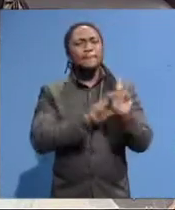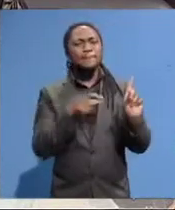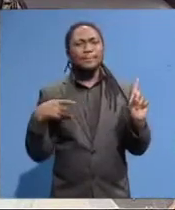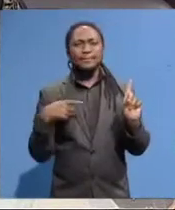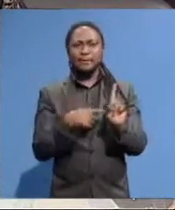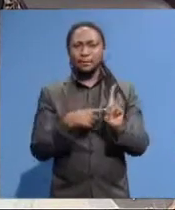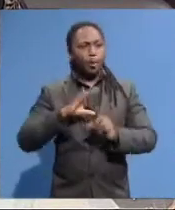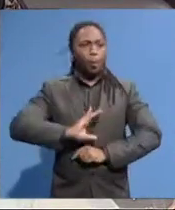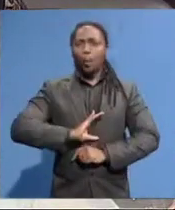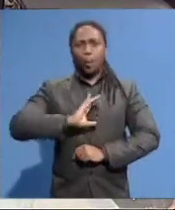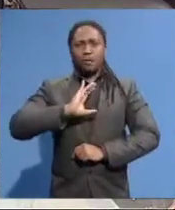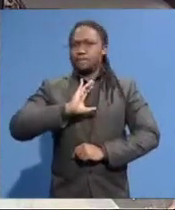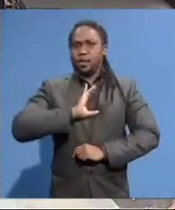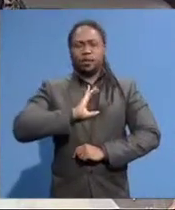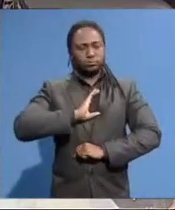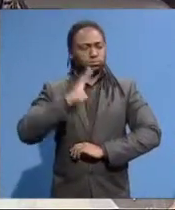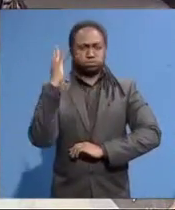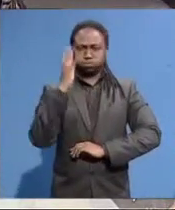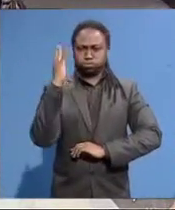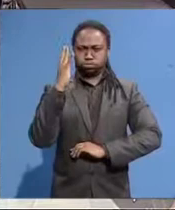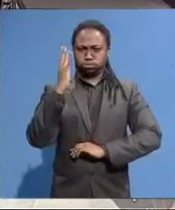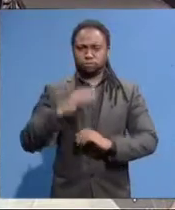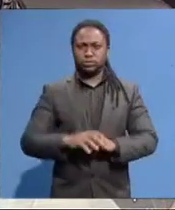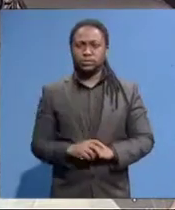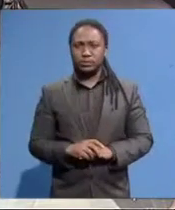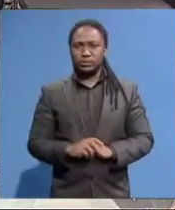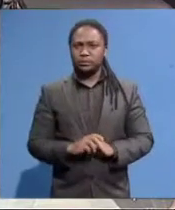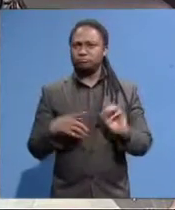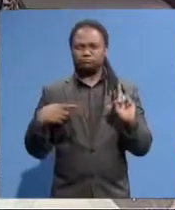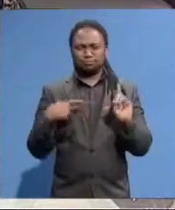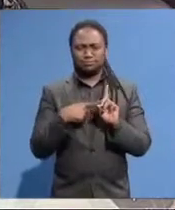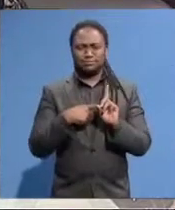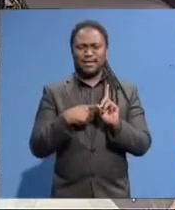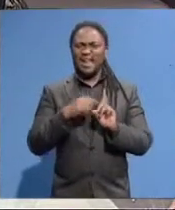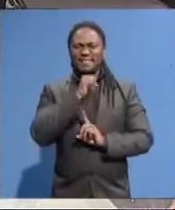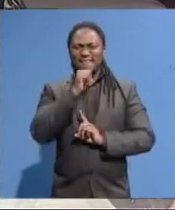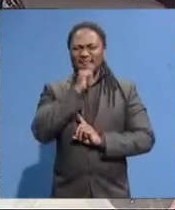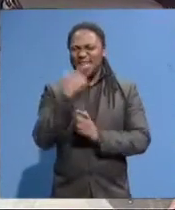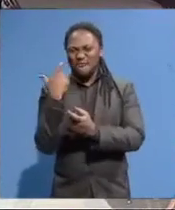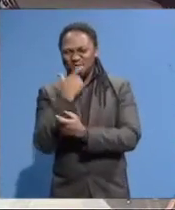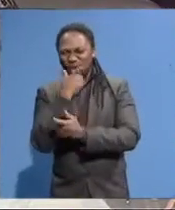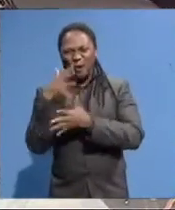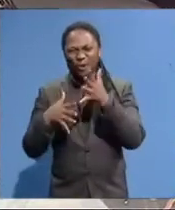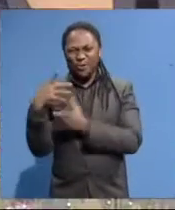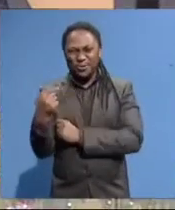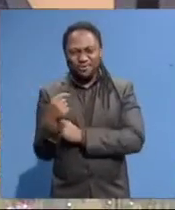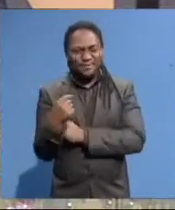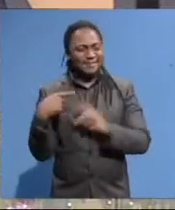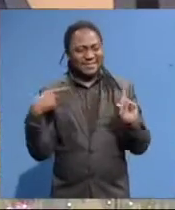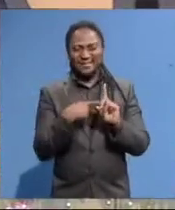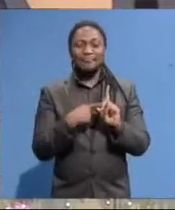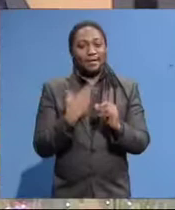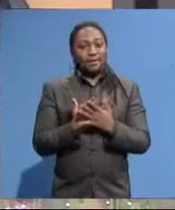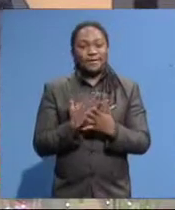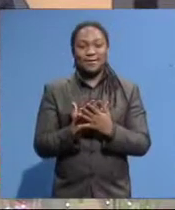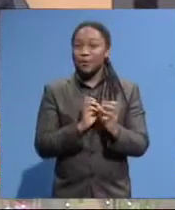so confident in his own convictions that he didn't mind laughing at himself as well. Right. We're going to